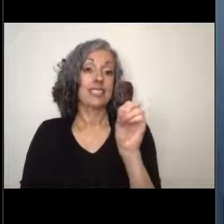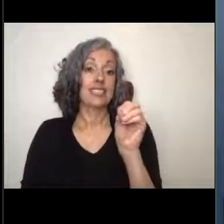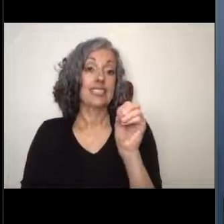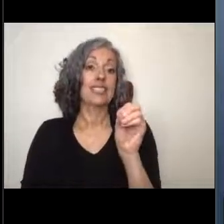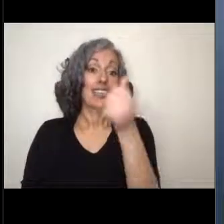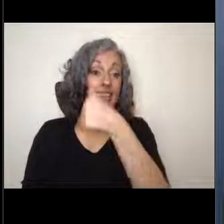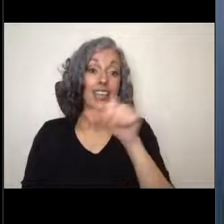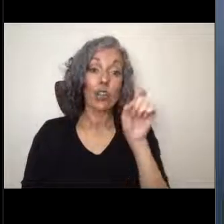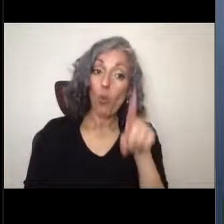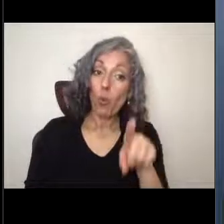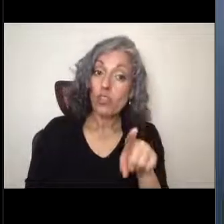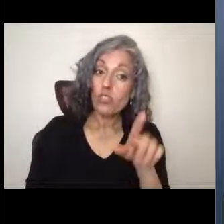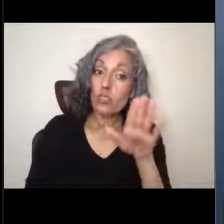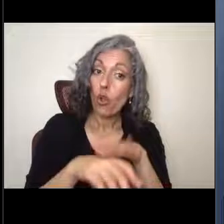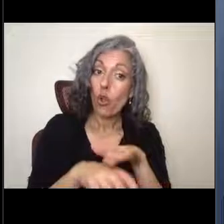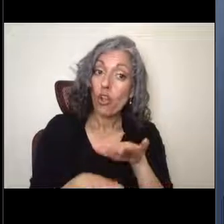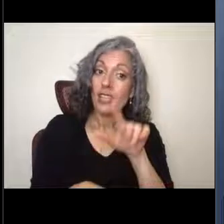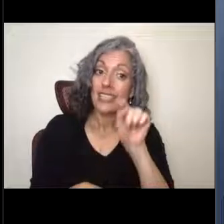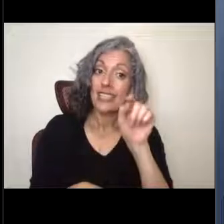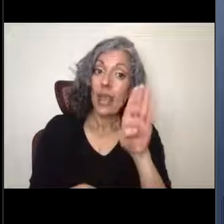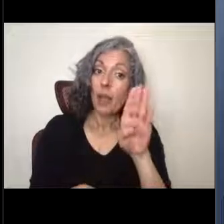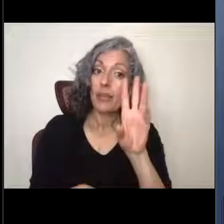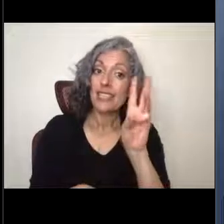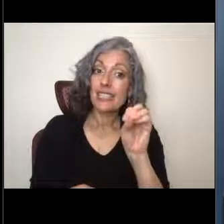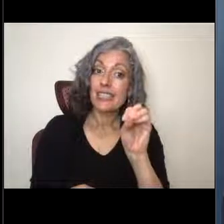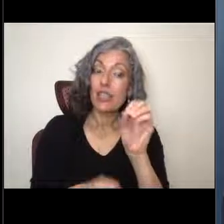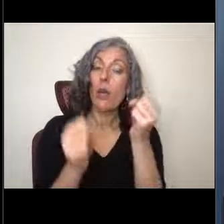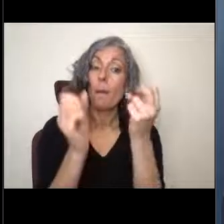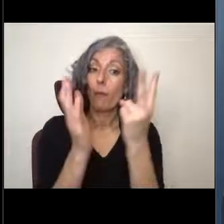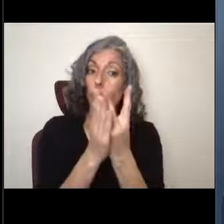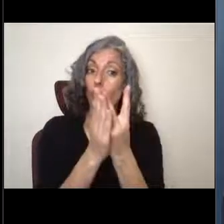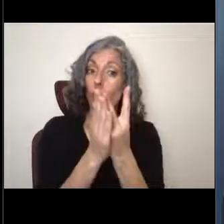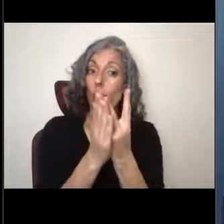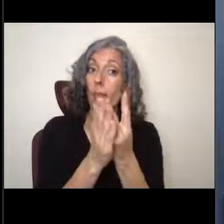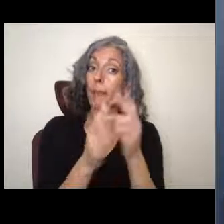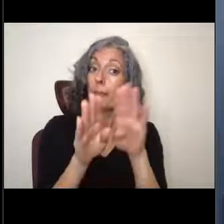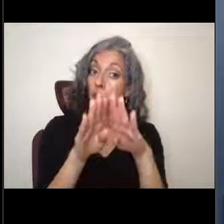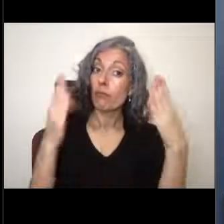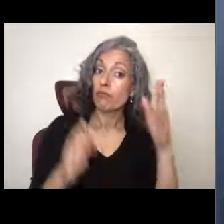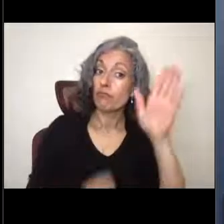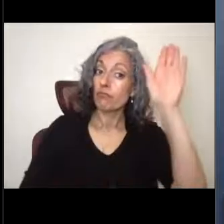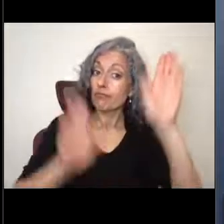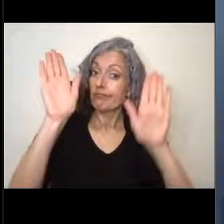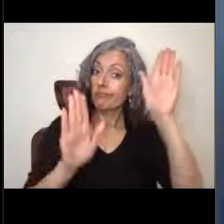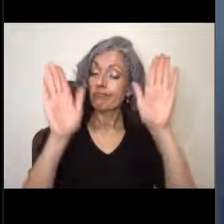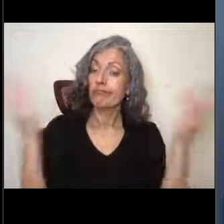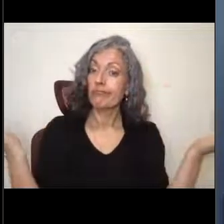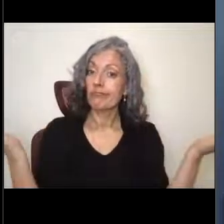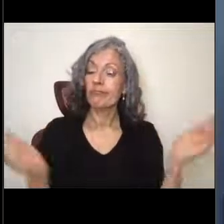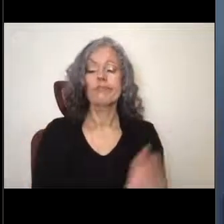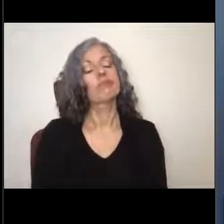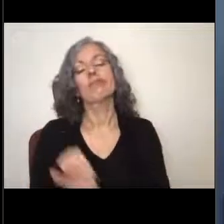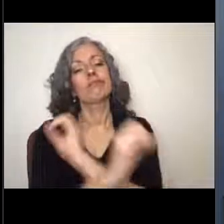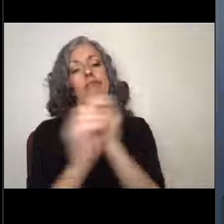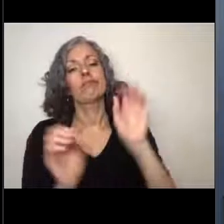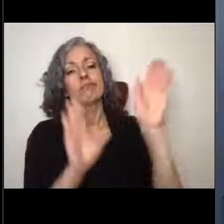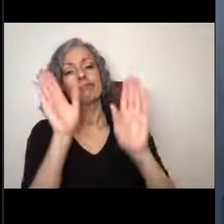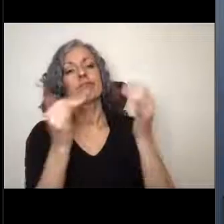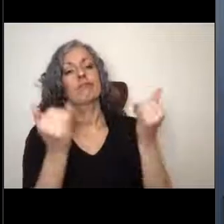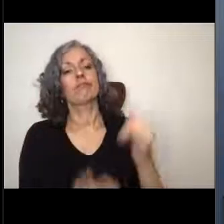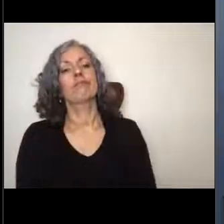tab 60? Move approval. But do we have any public comment? No public comment at this time. Okay. We have a motion